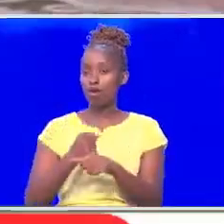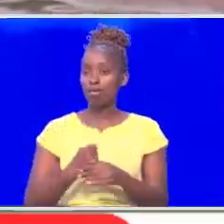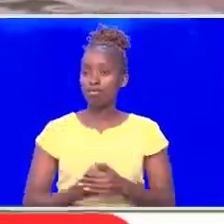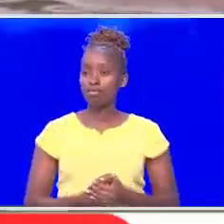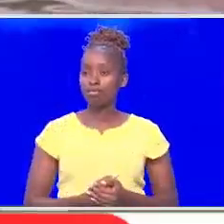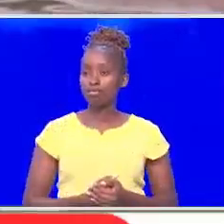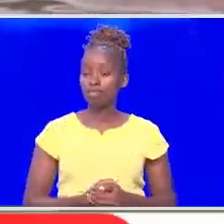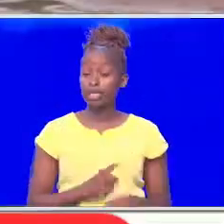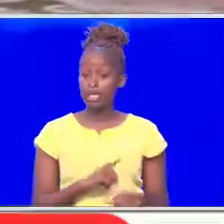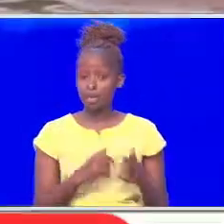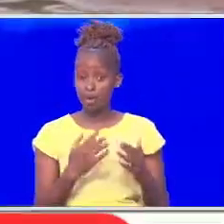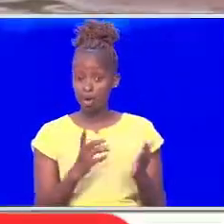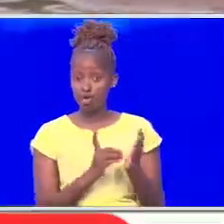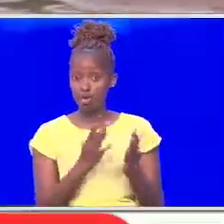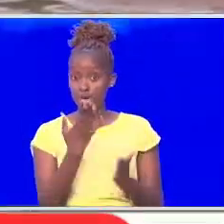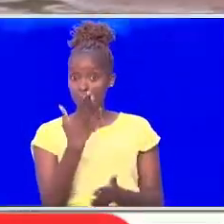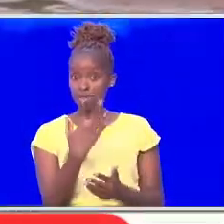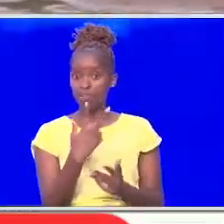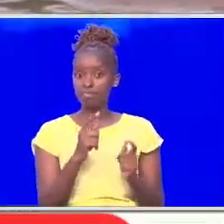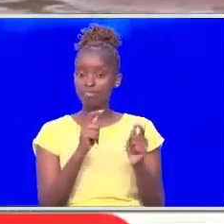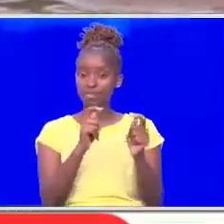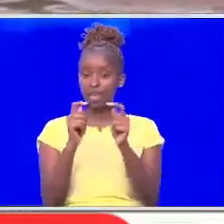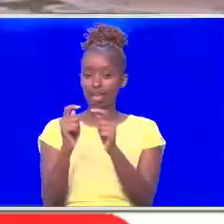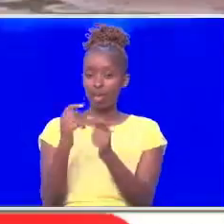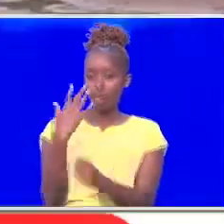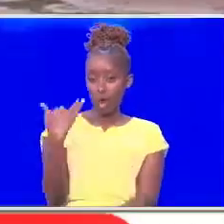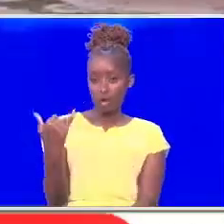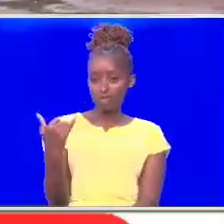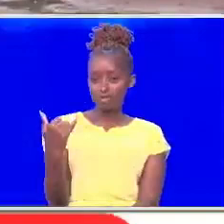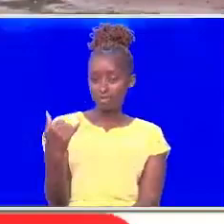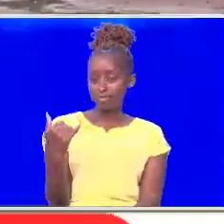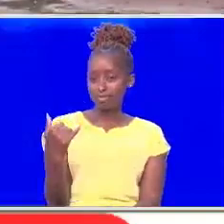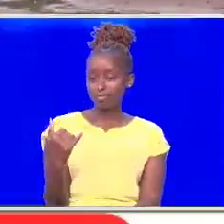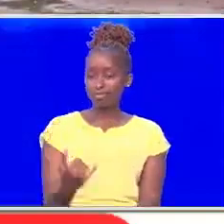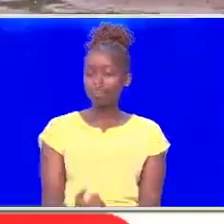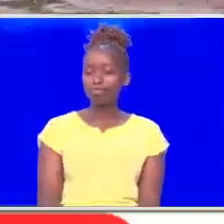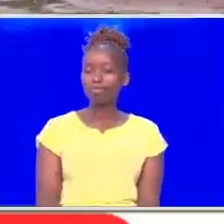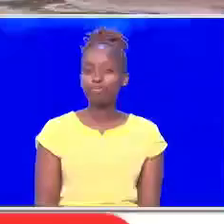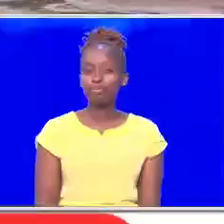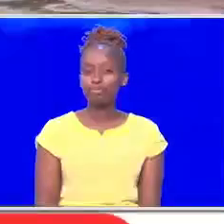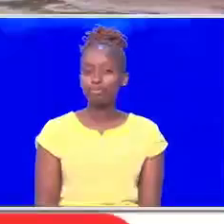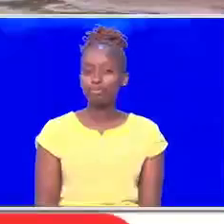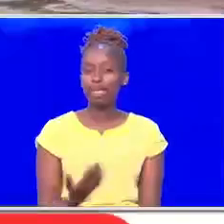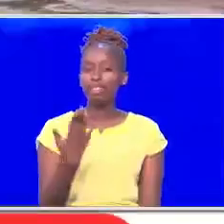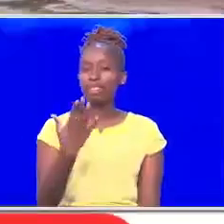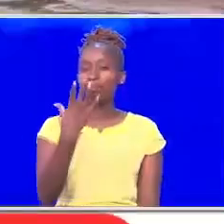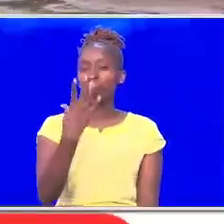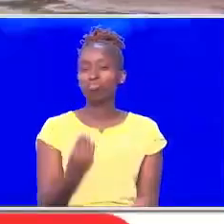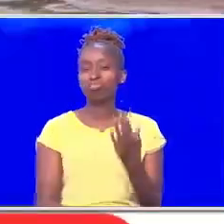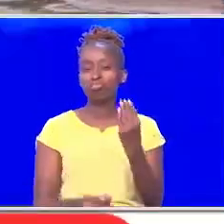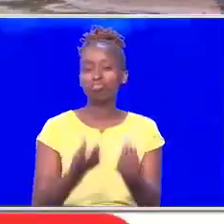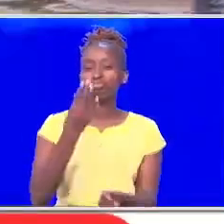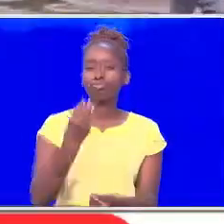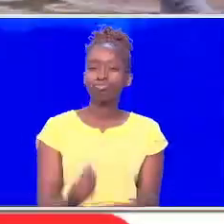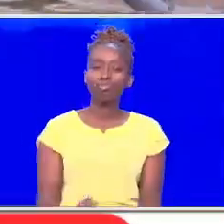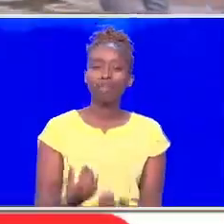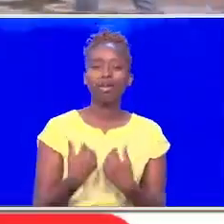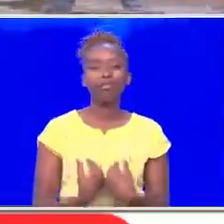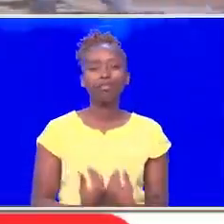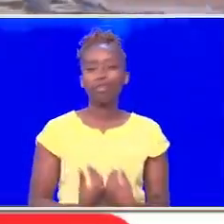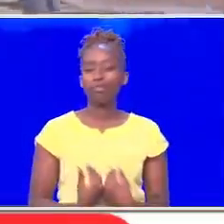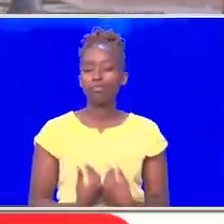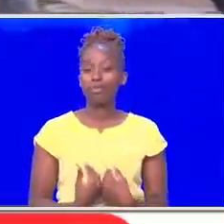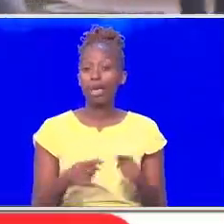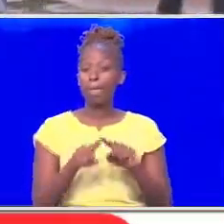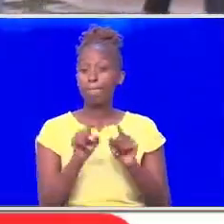madaktari wamegoma. Kwa nini juu wananyanyaswa? Lakini awa wa